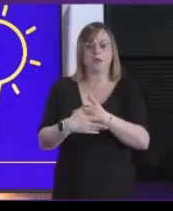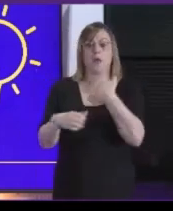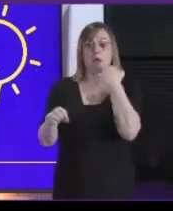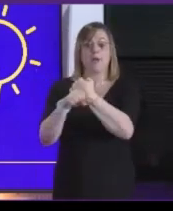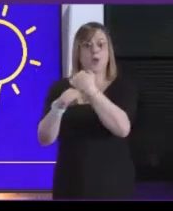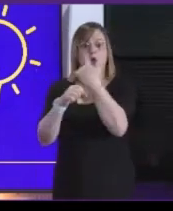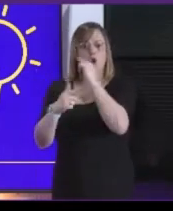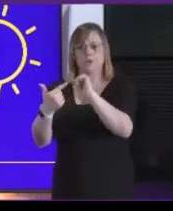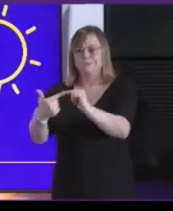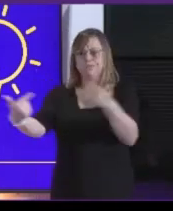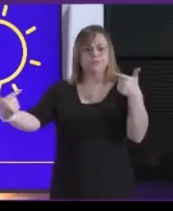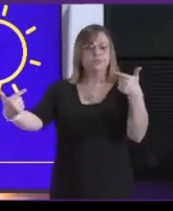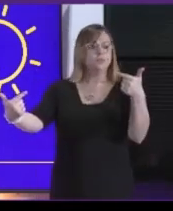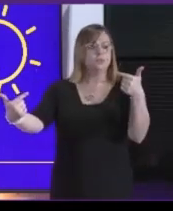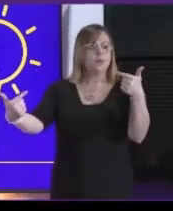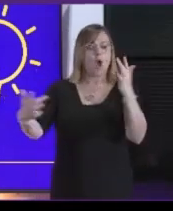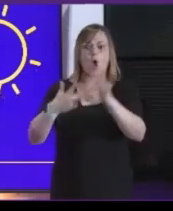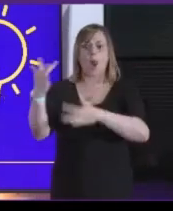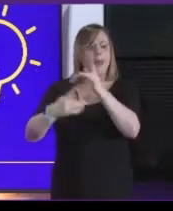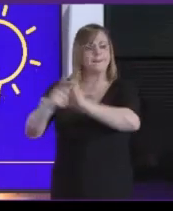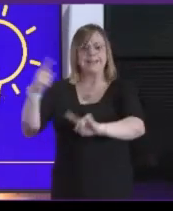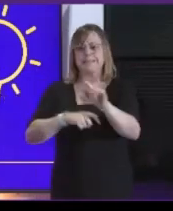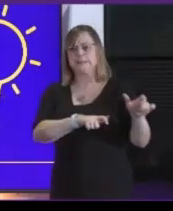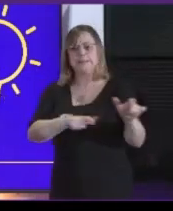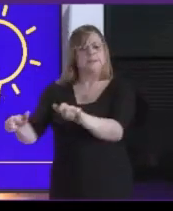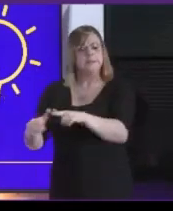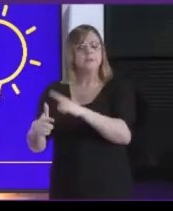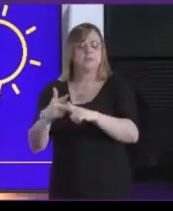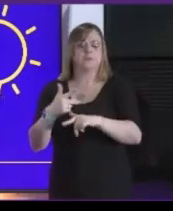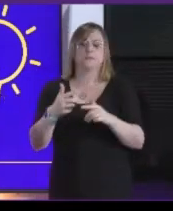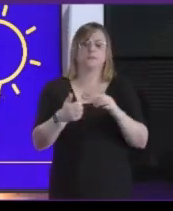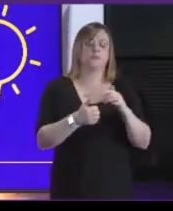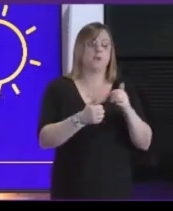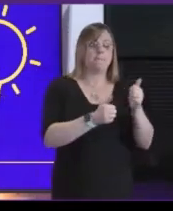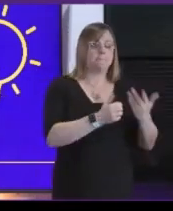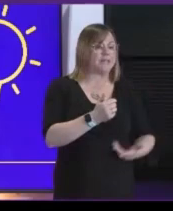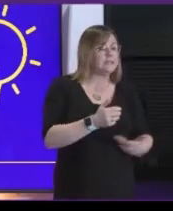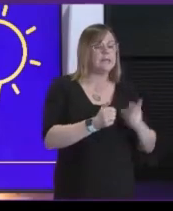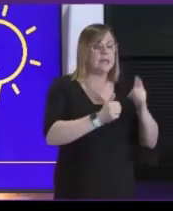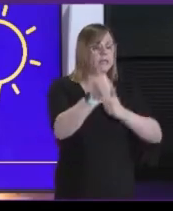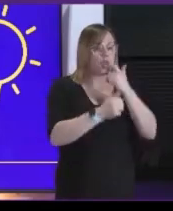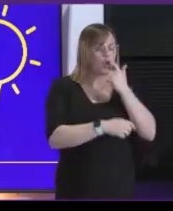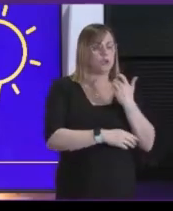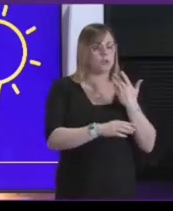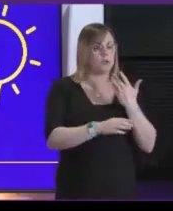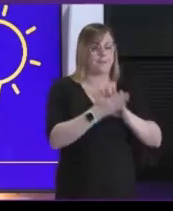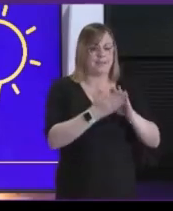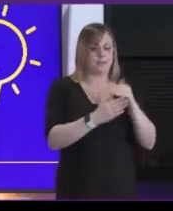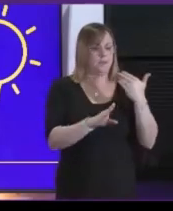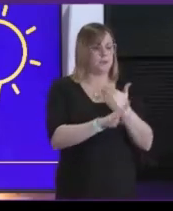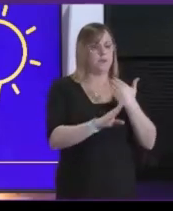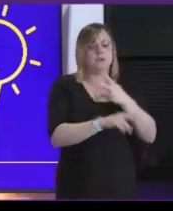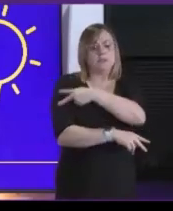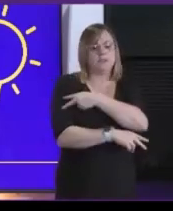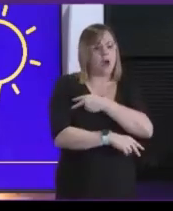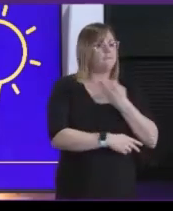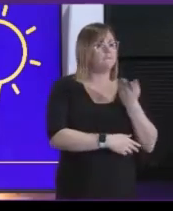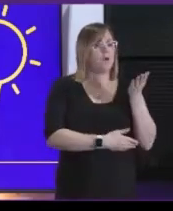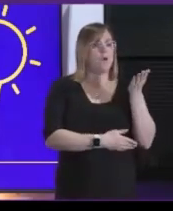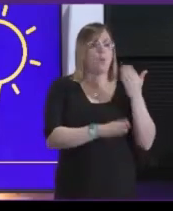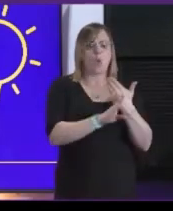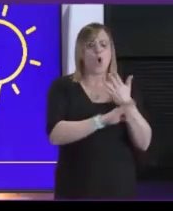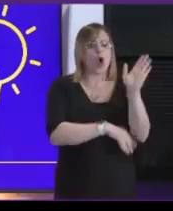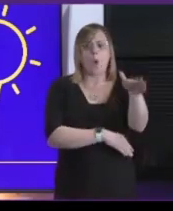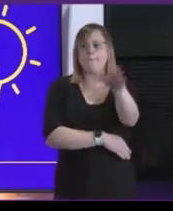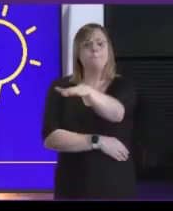could operate virtually. All of a sudden, corporations could let their employees work from home. Those were all things